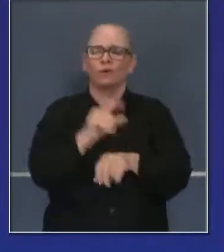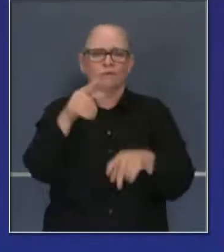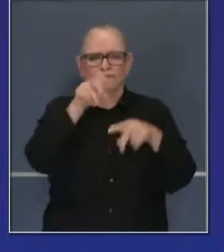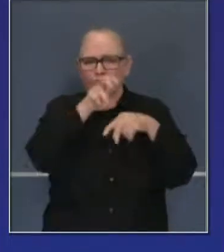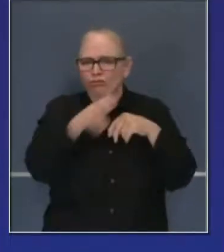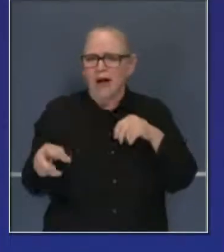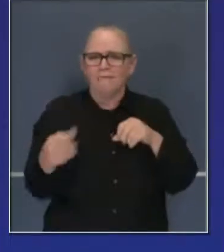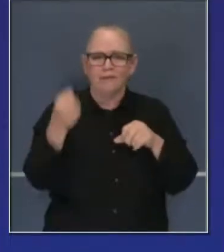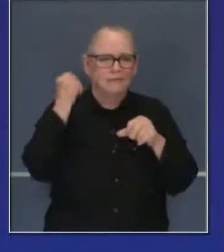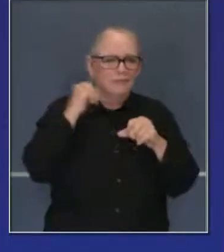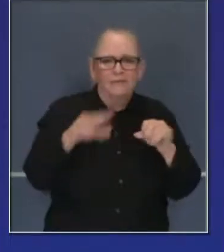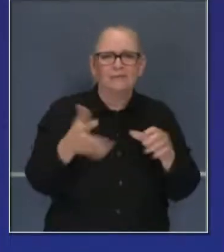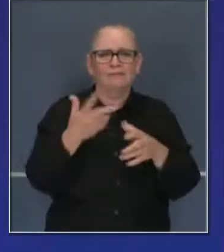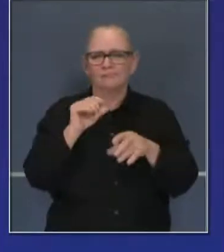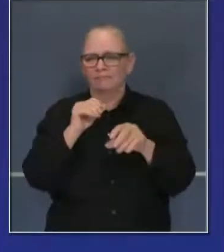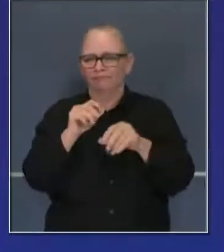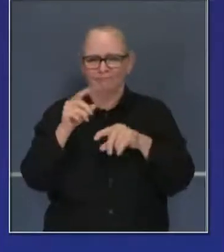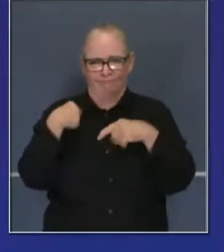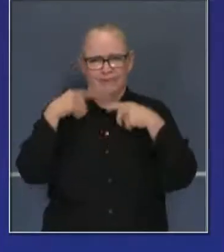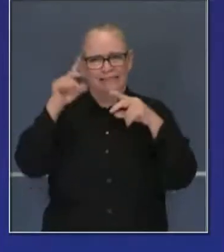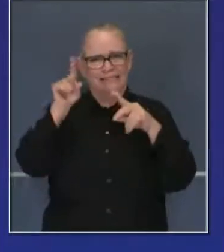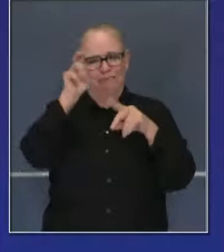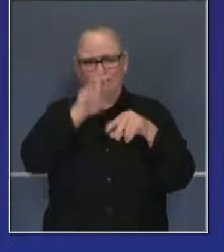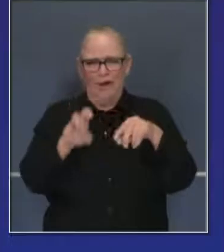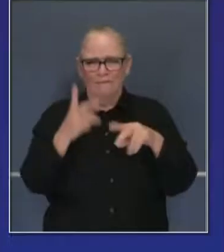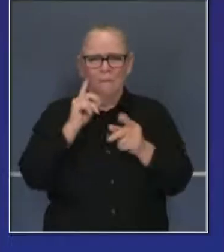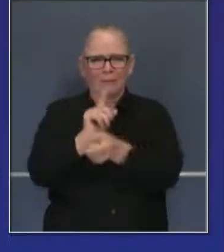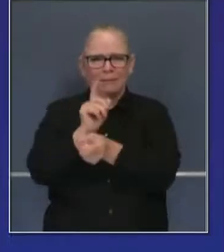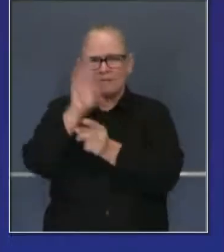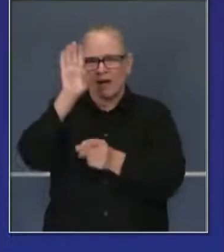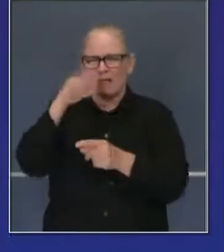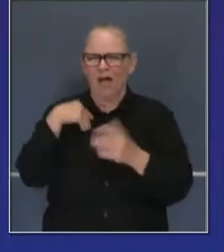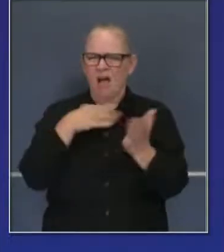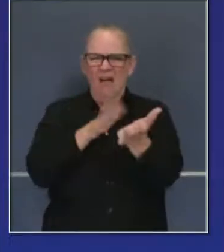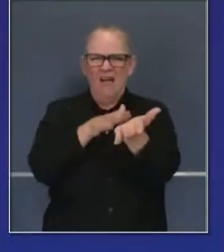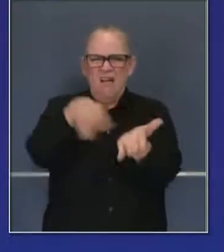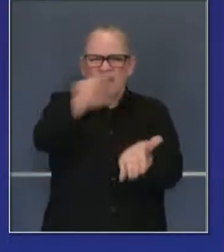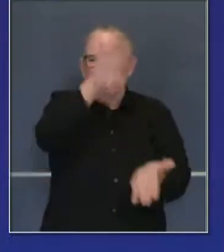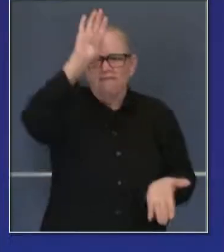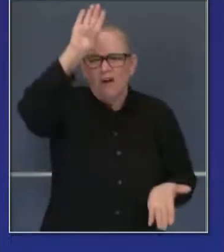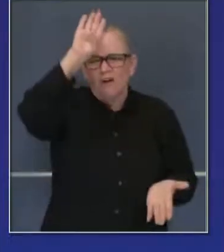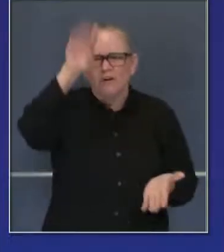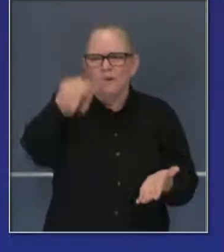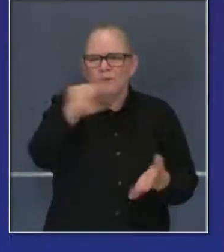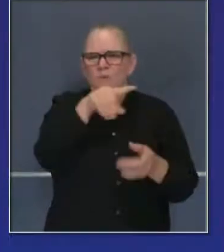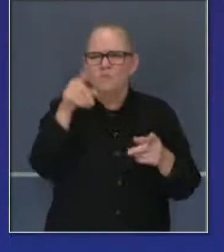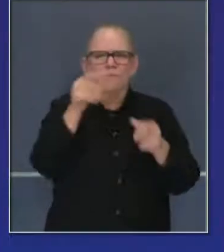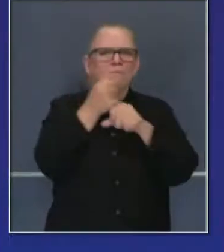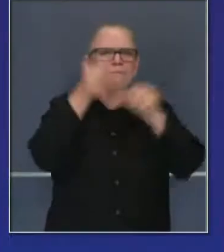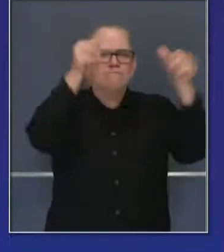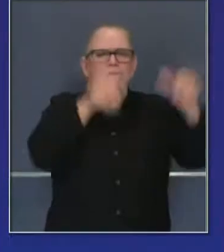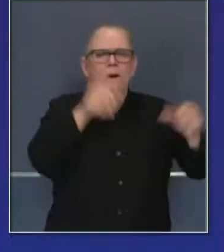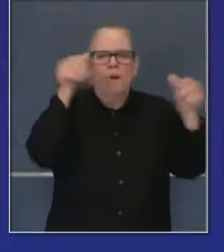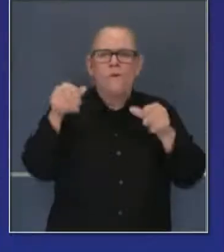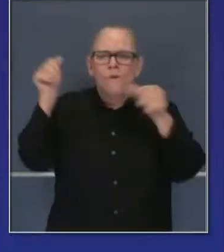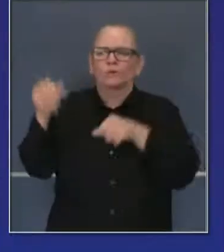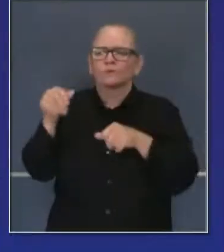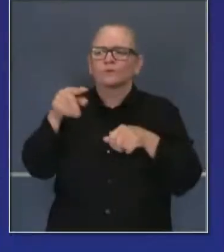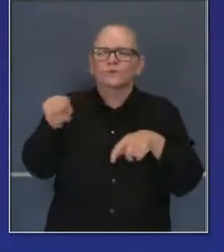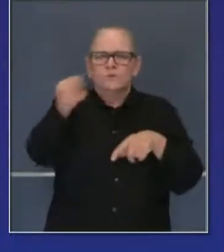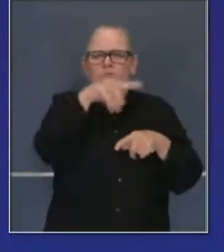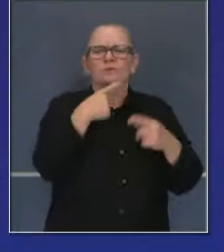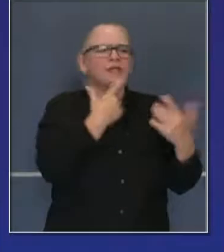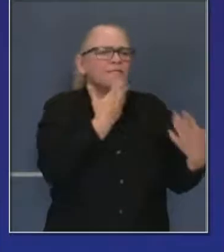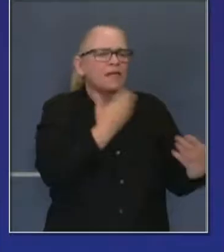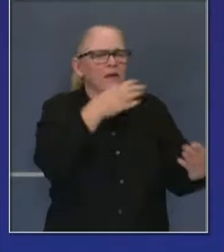those wonderful signs. I met with a number of firefighters with Senator Harris yesterday in Fresno, and it's